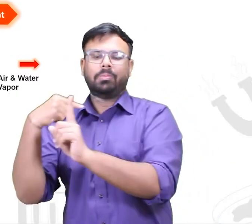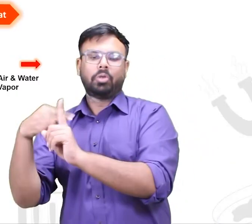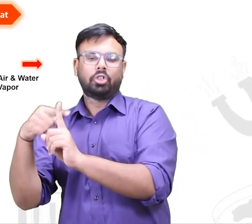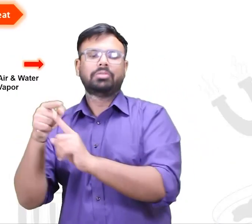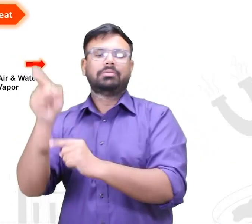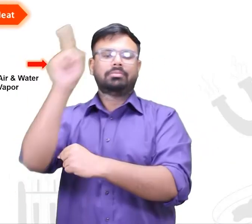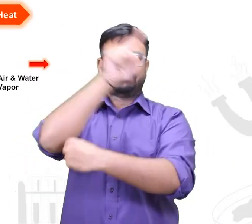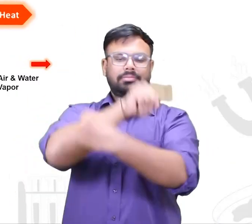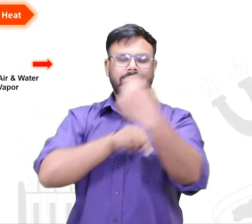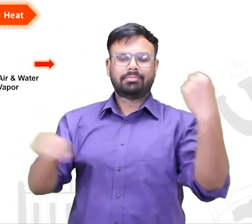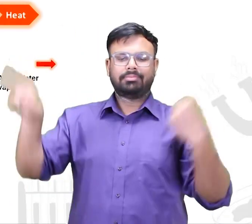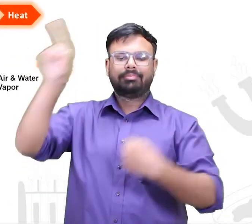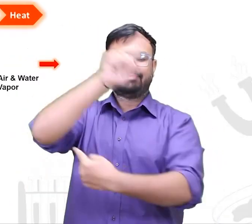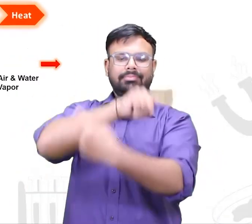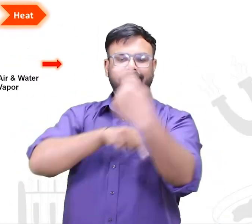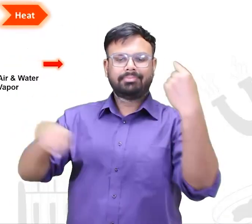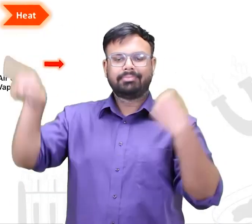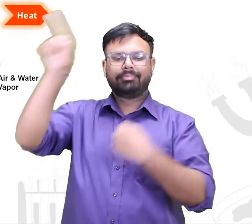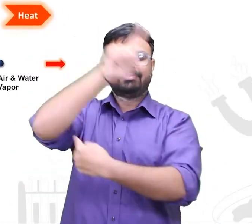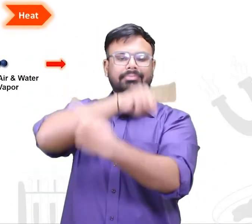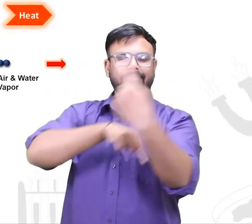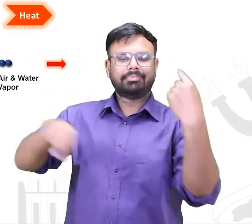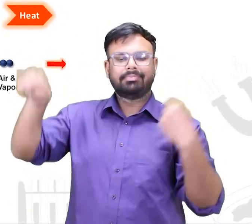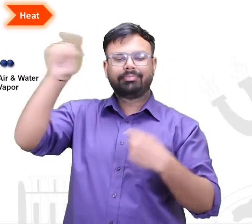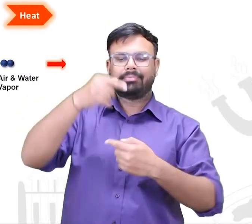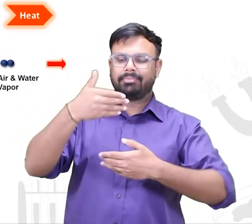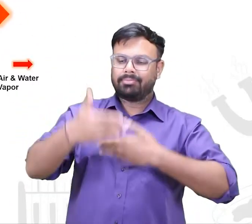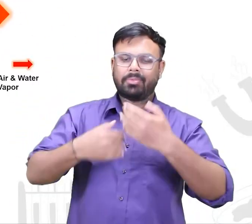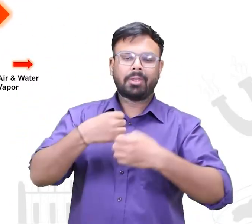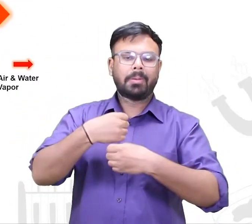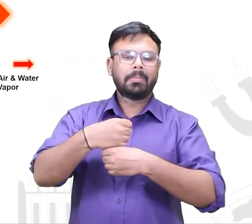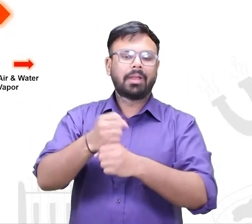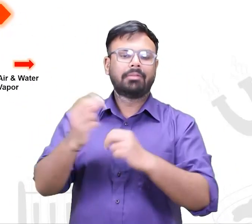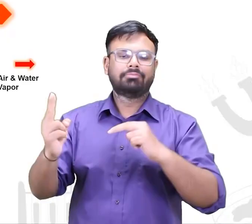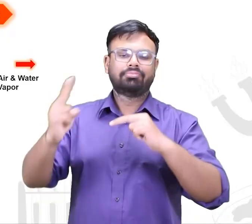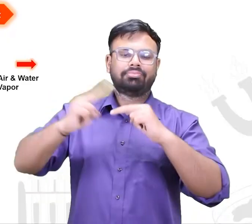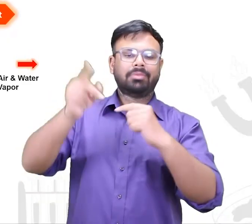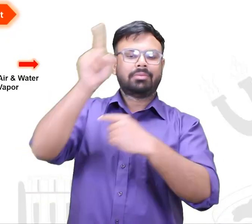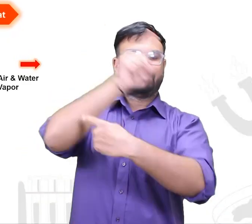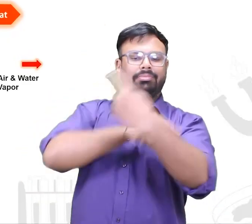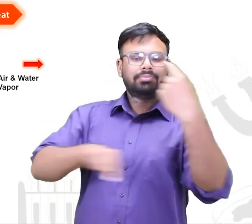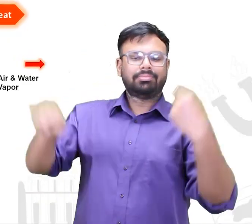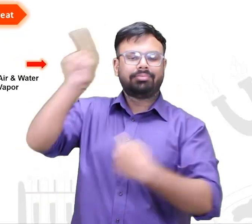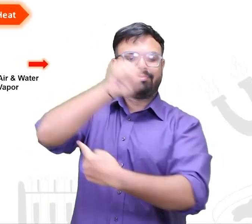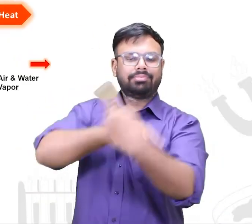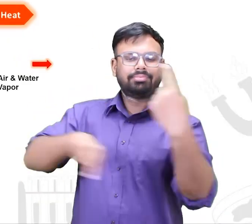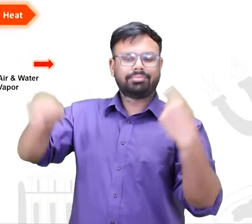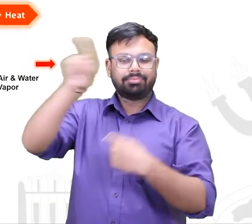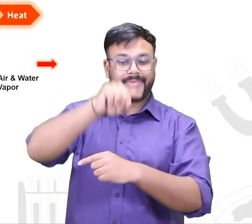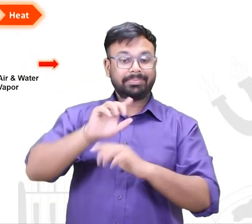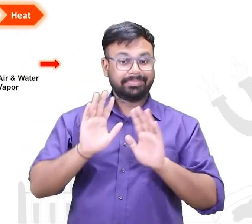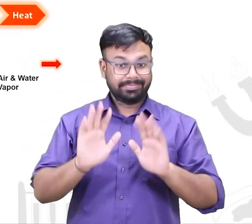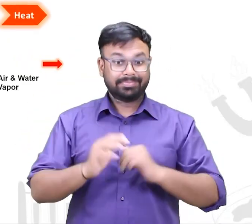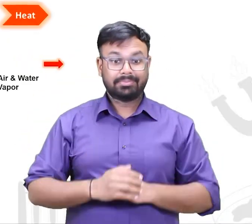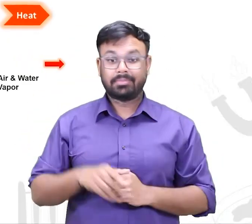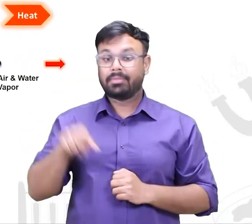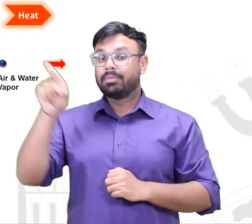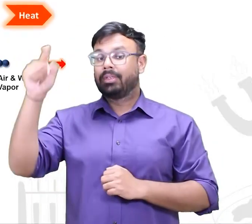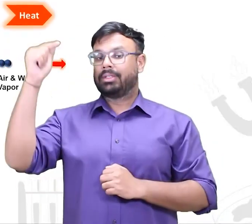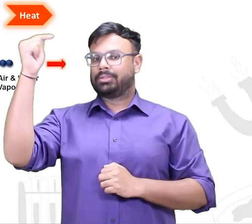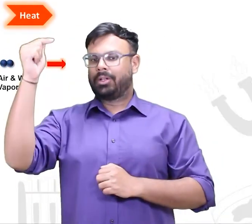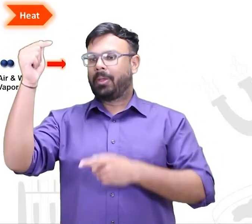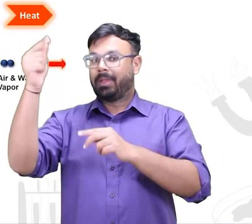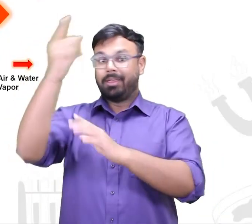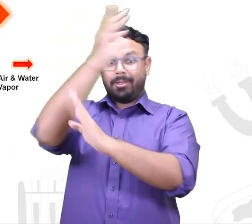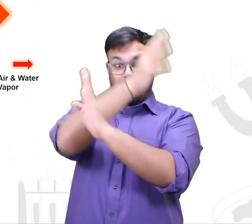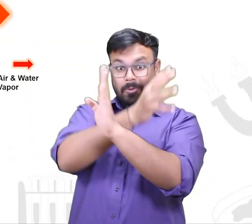the membrane through an external circuit. This flow of electrons forms an electrical current. At the cathode, the